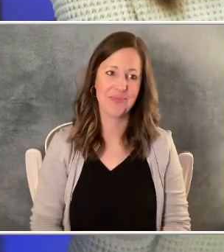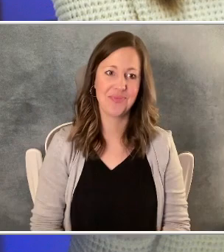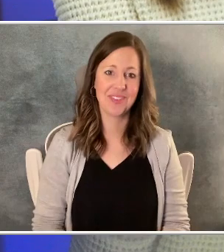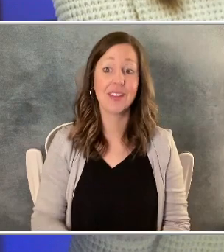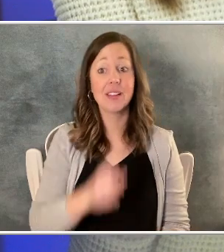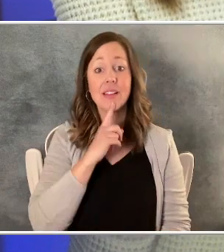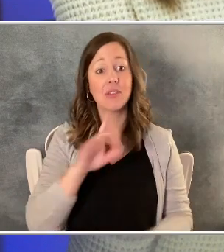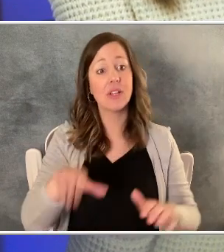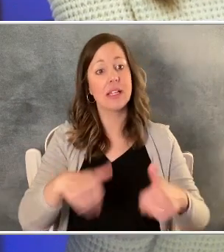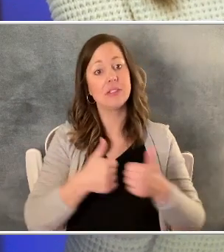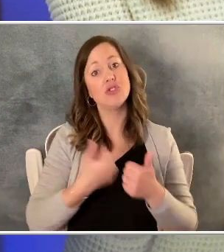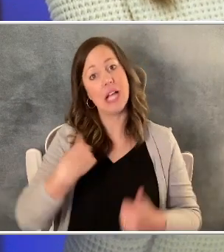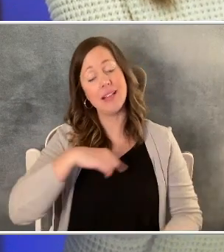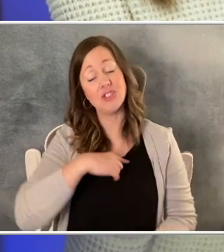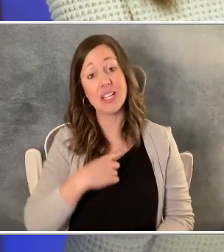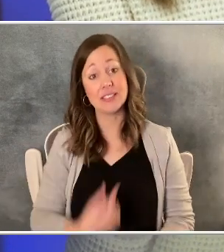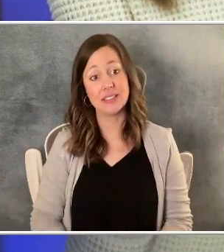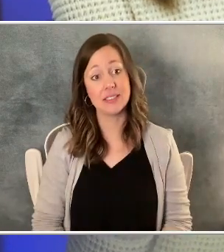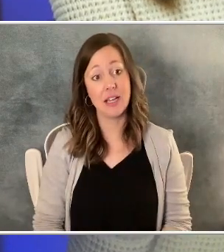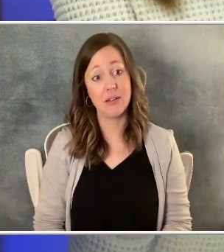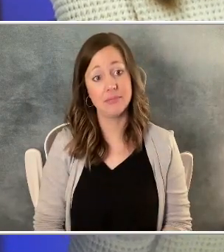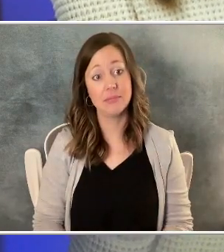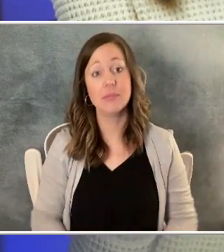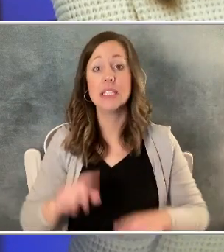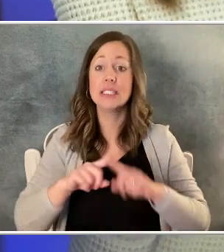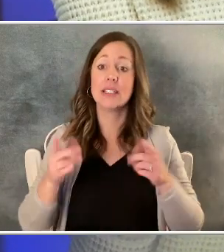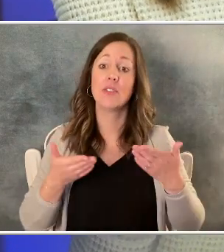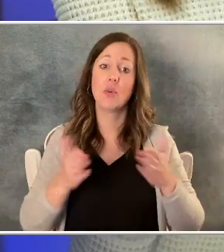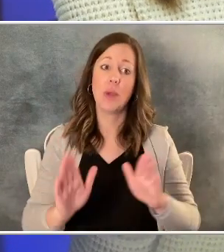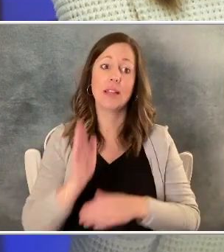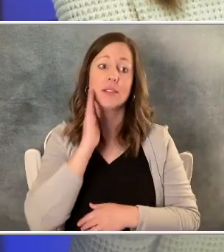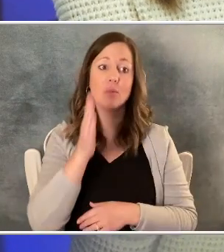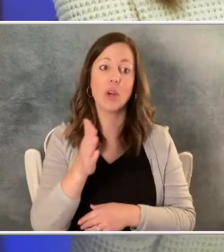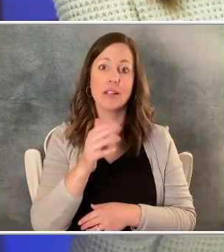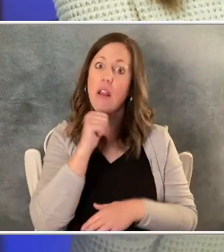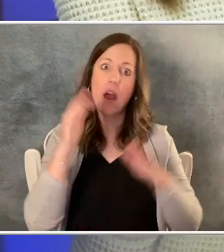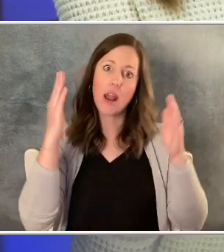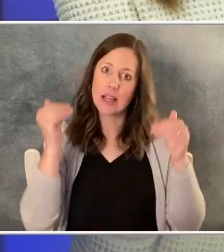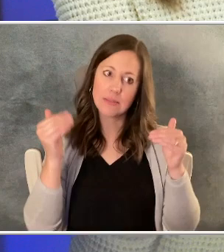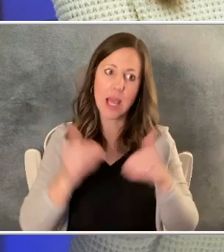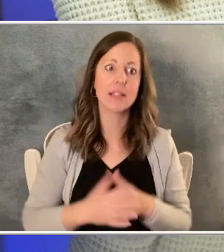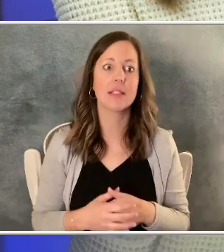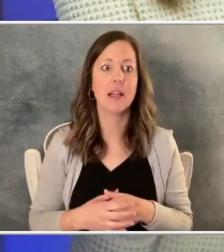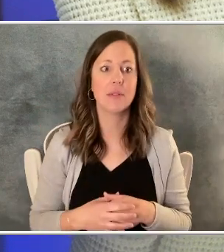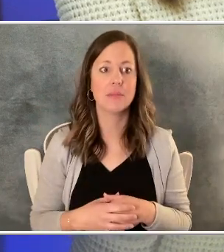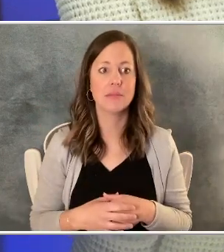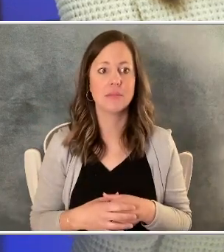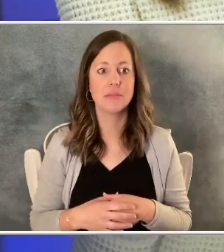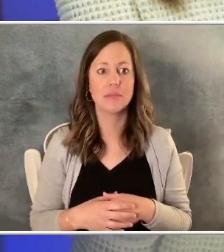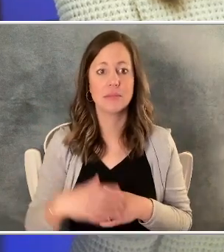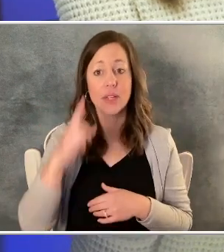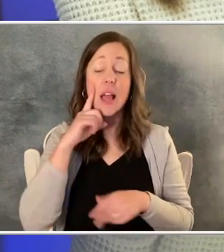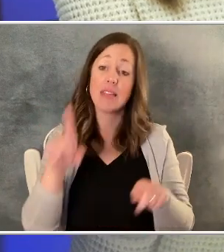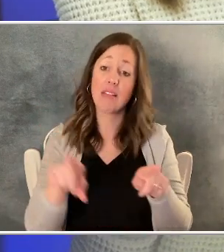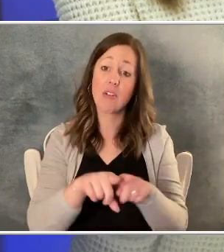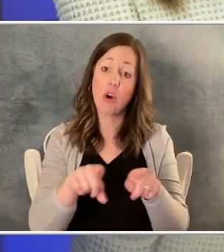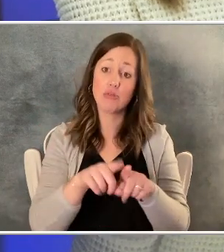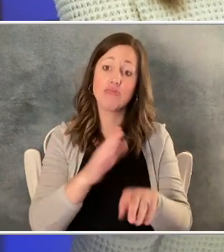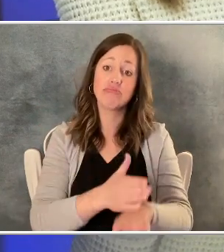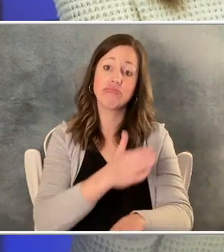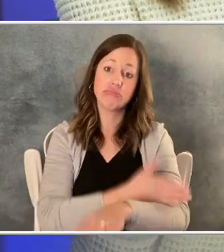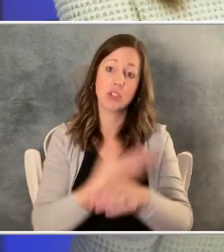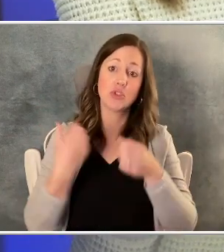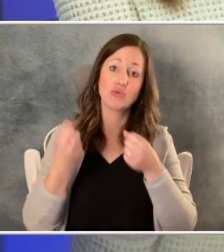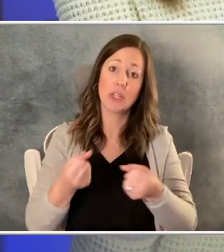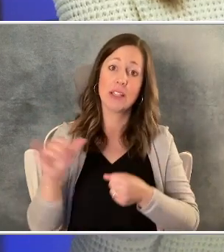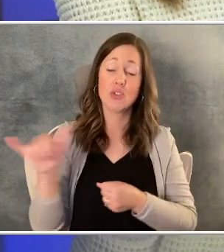us in different ways that we would never expect. I think it's strengthened us. I mean, it's something